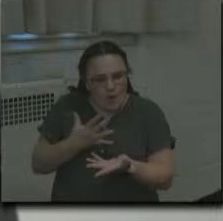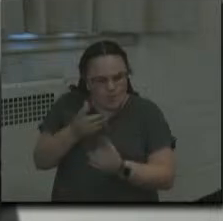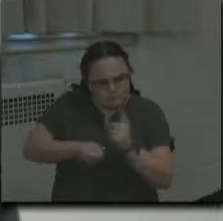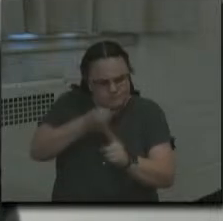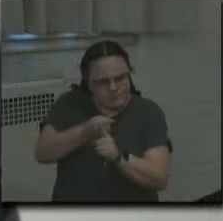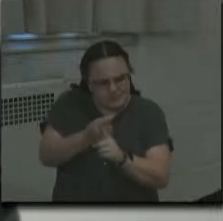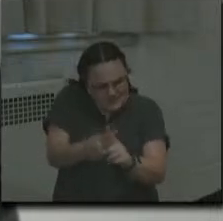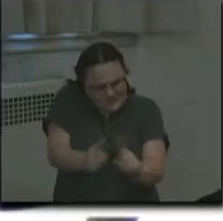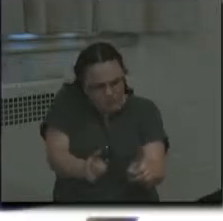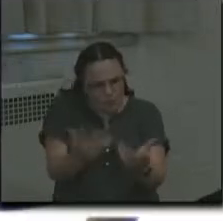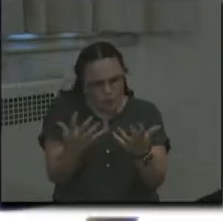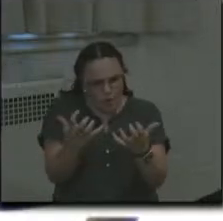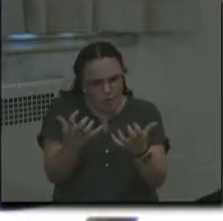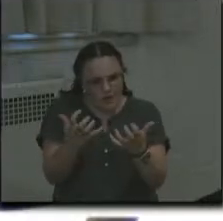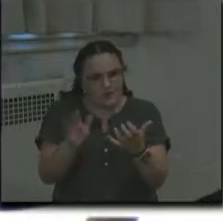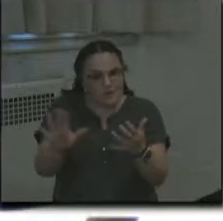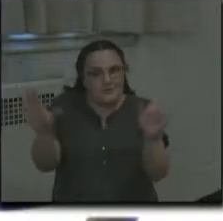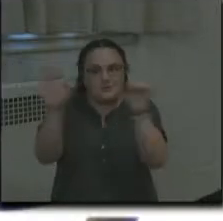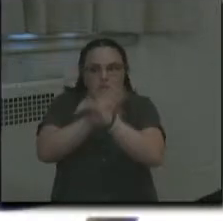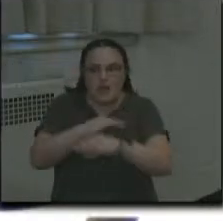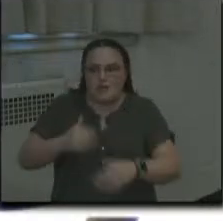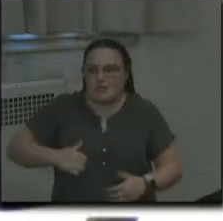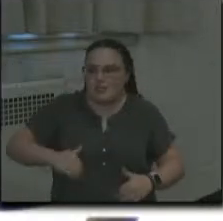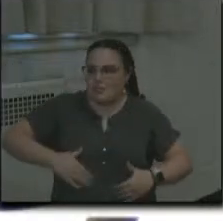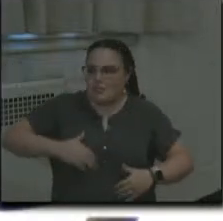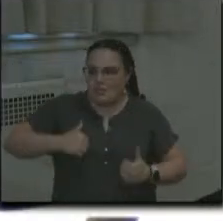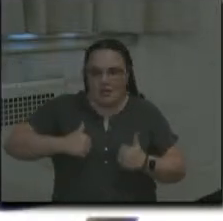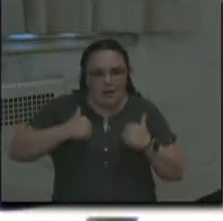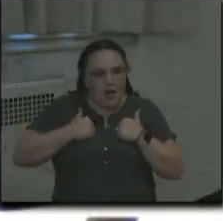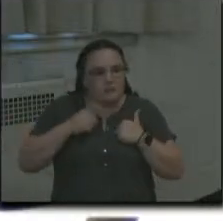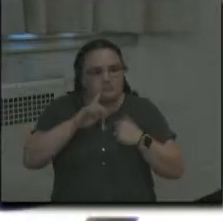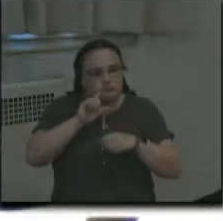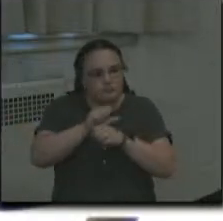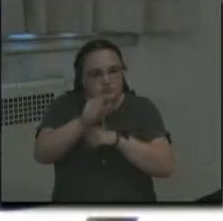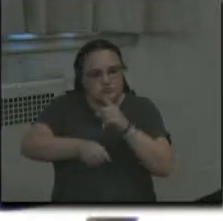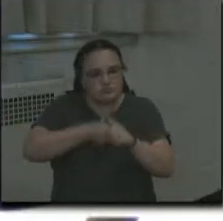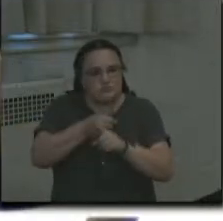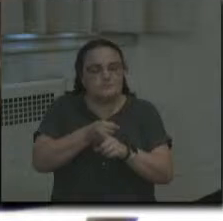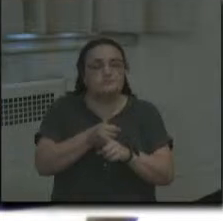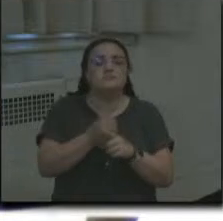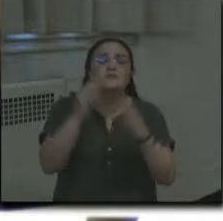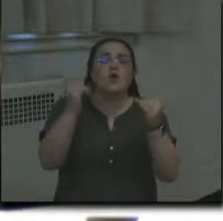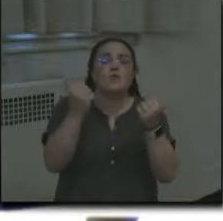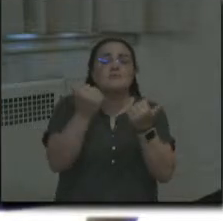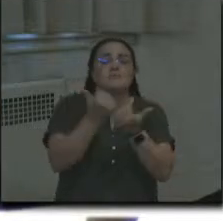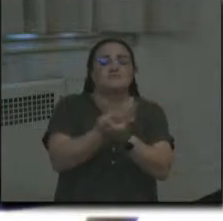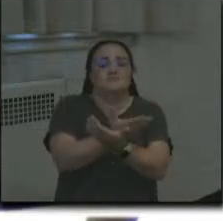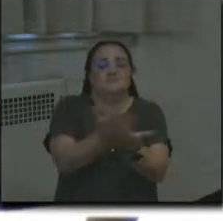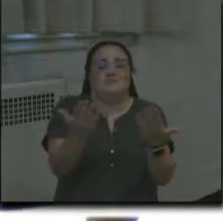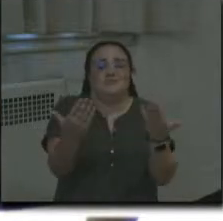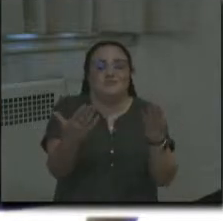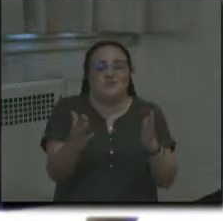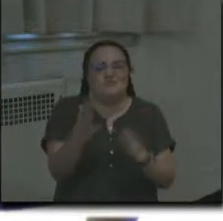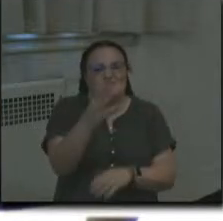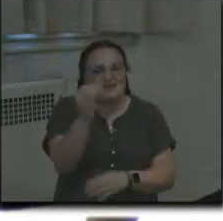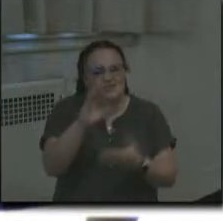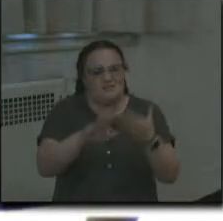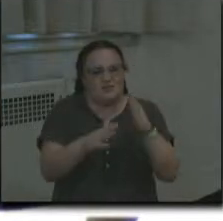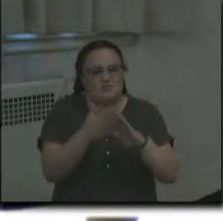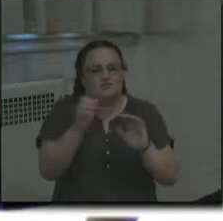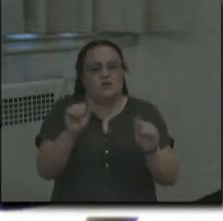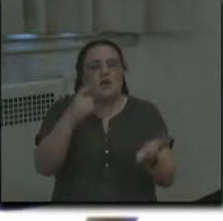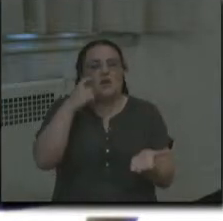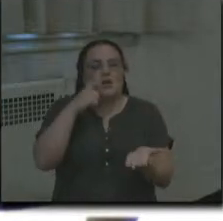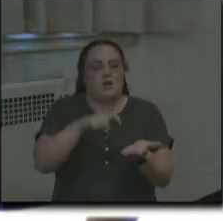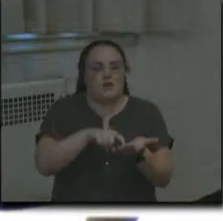her adult life. I hope that the folks in this room and our community can see that this